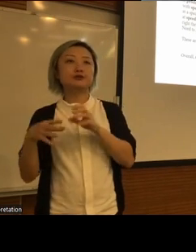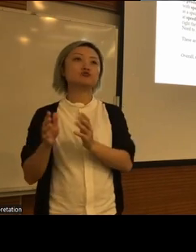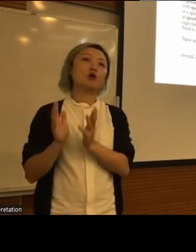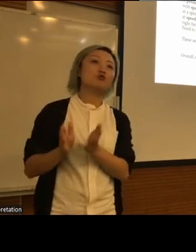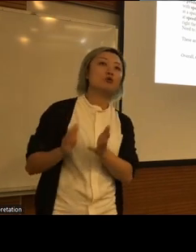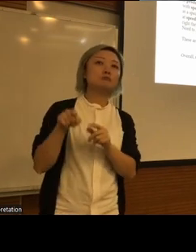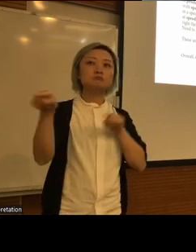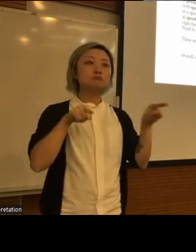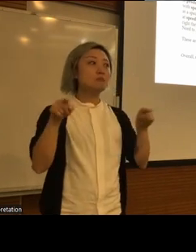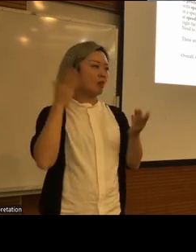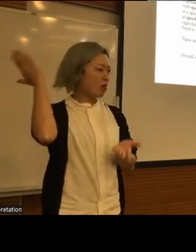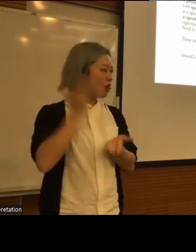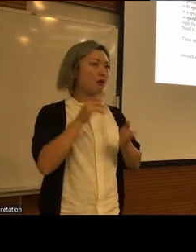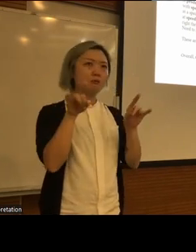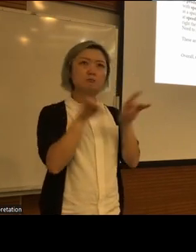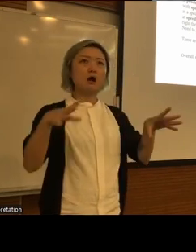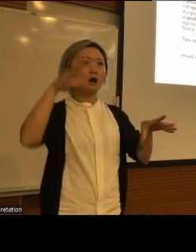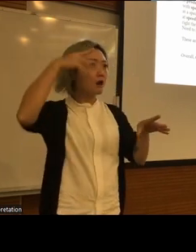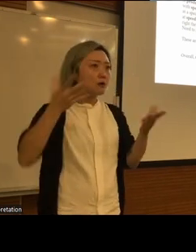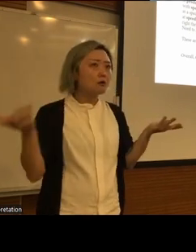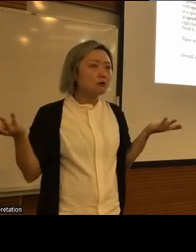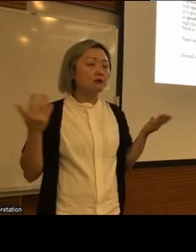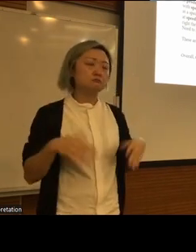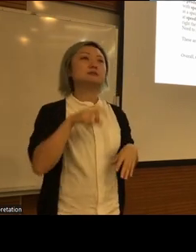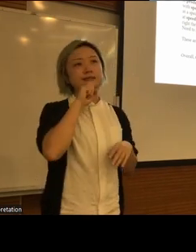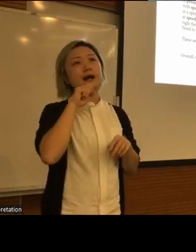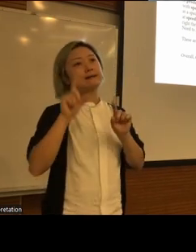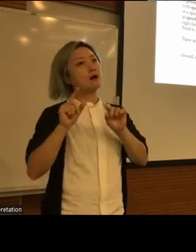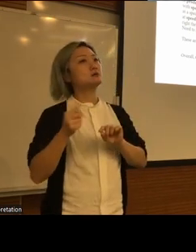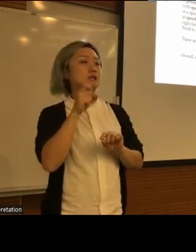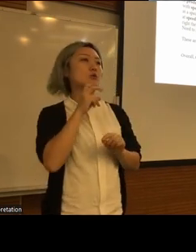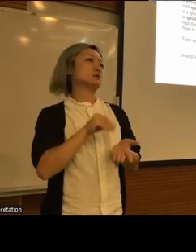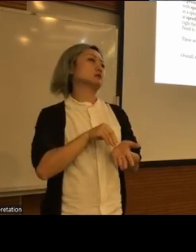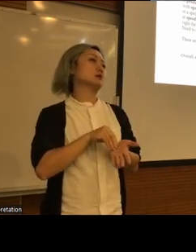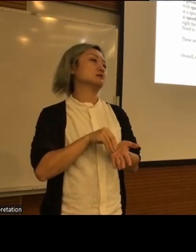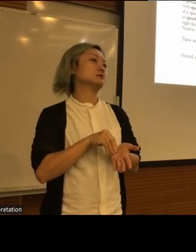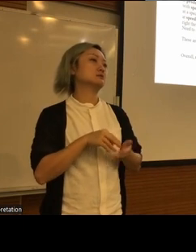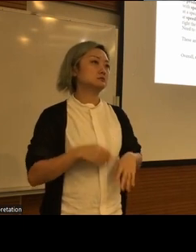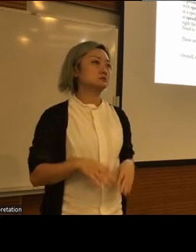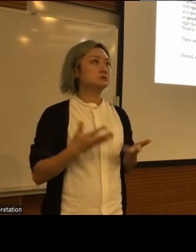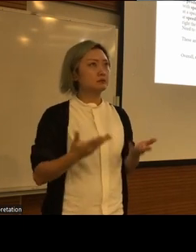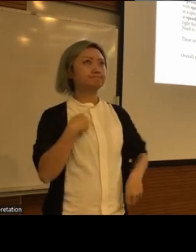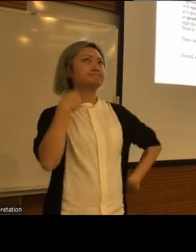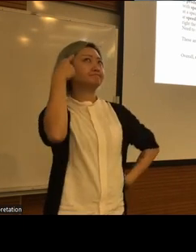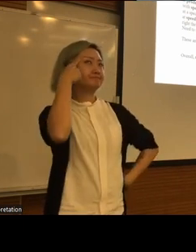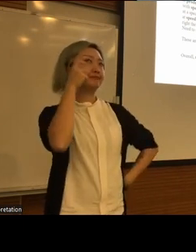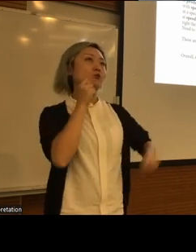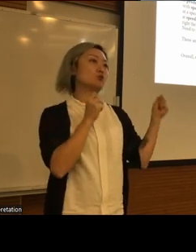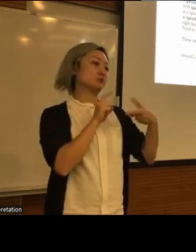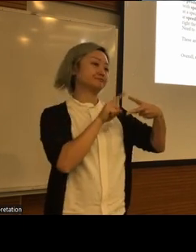language exchanges? I think there are many explanations, but two that come to one's mind immediately